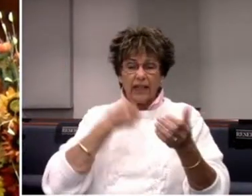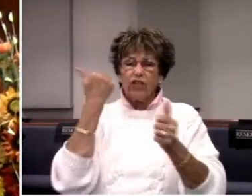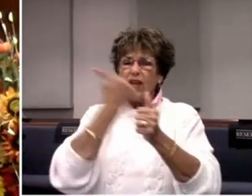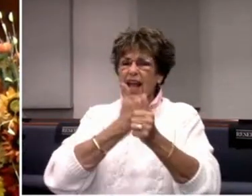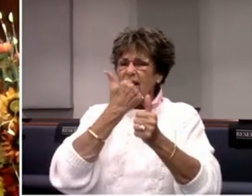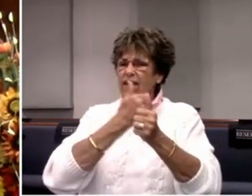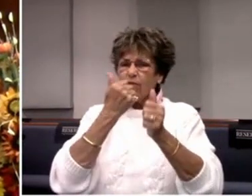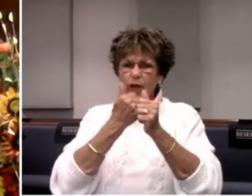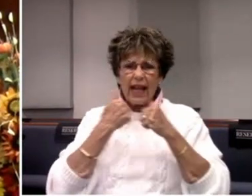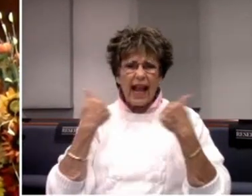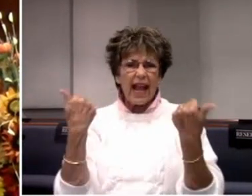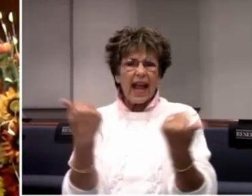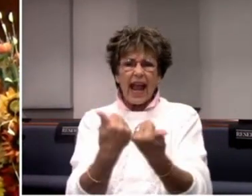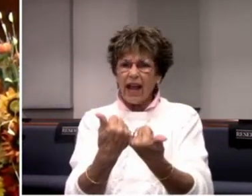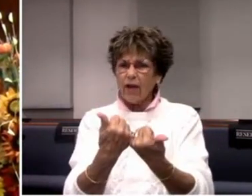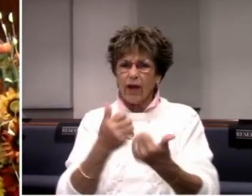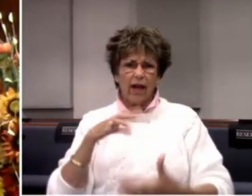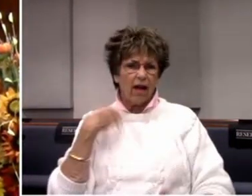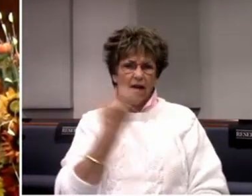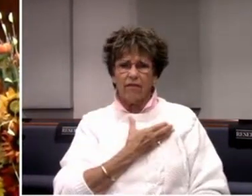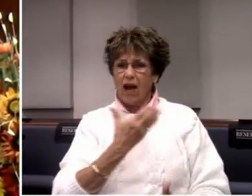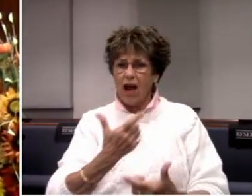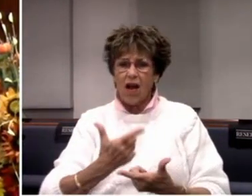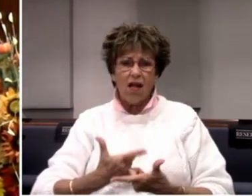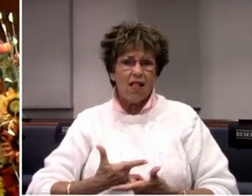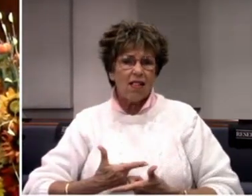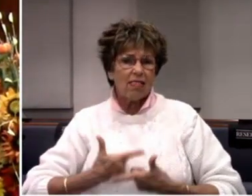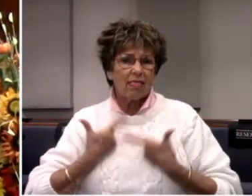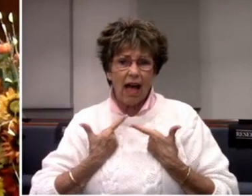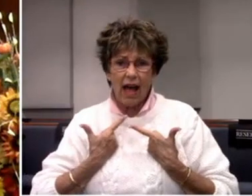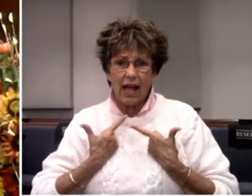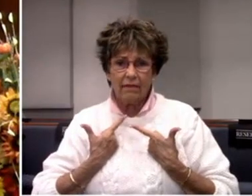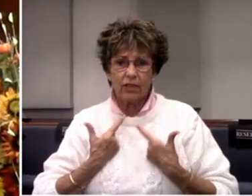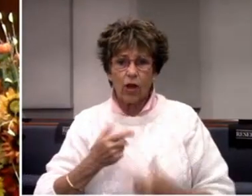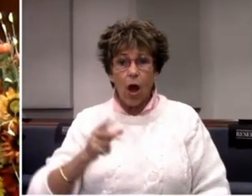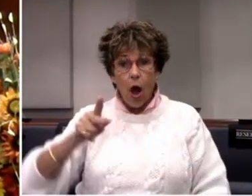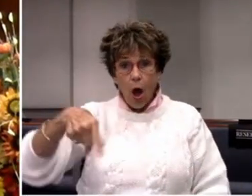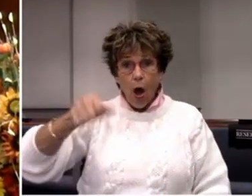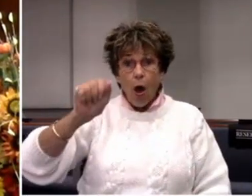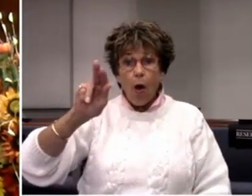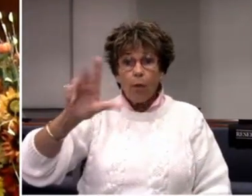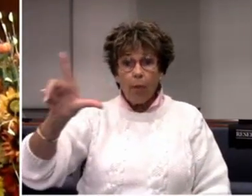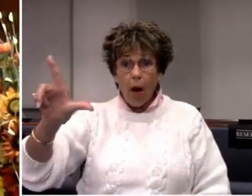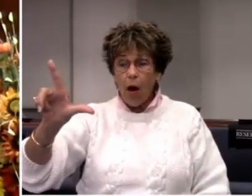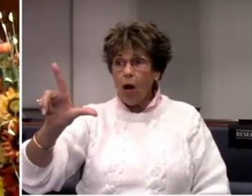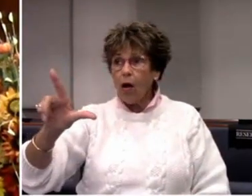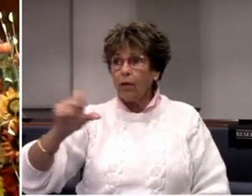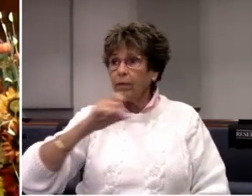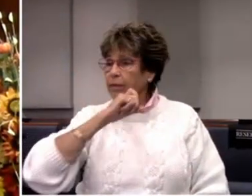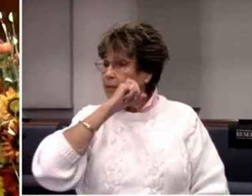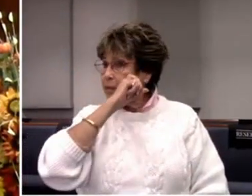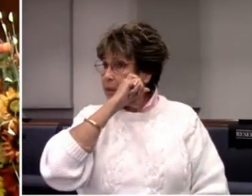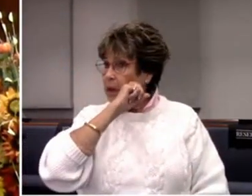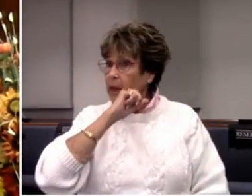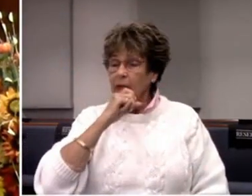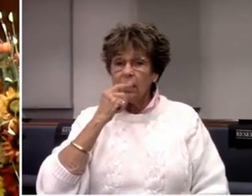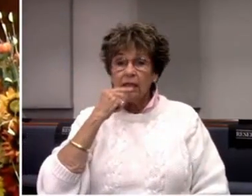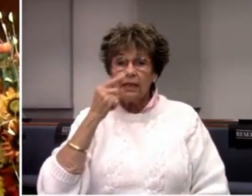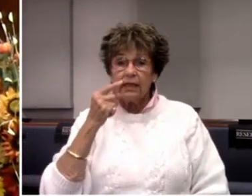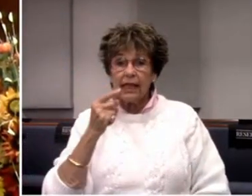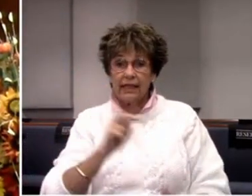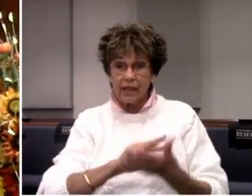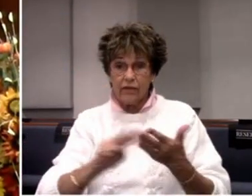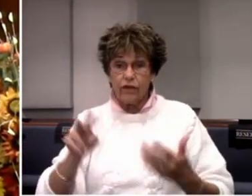our life. And so he puts two verses together here, and there's three thoughts in the two verses. Let's read them. Verse